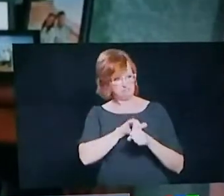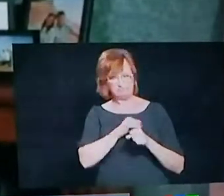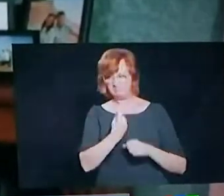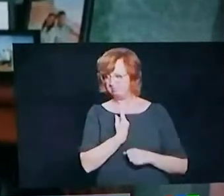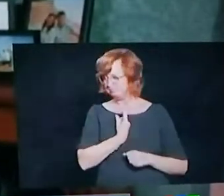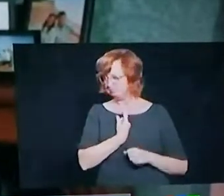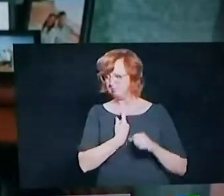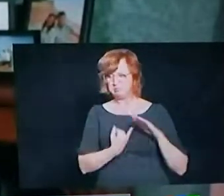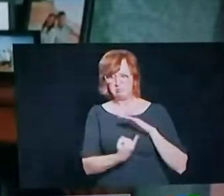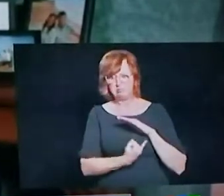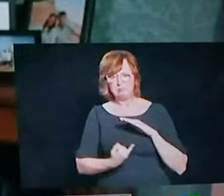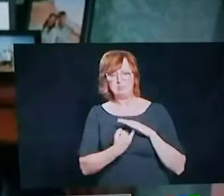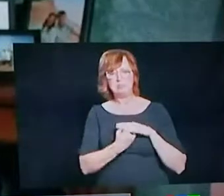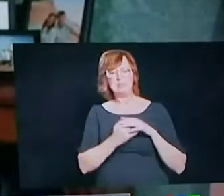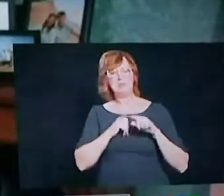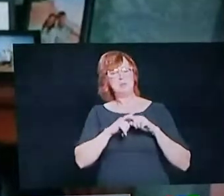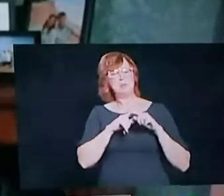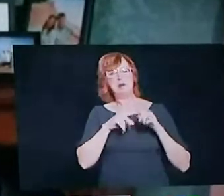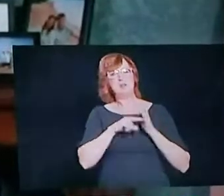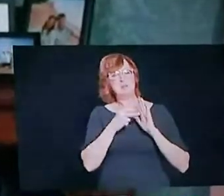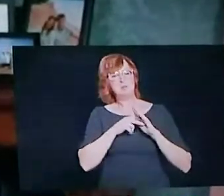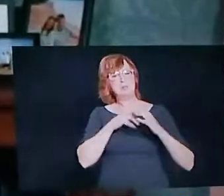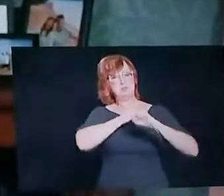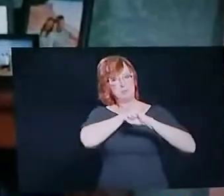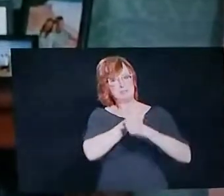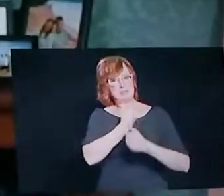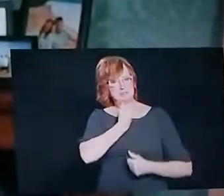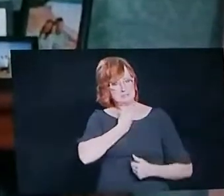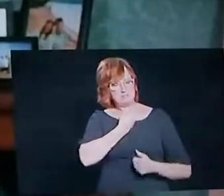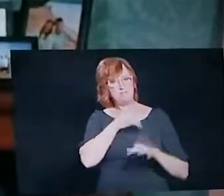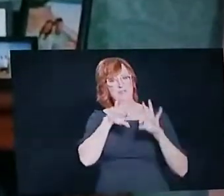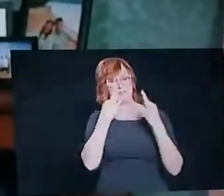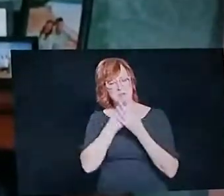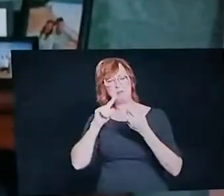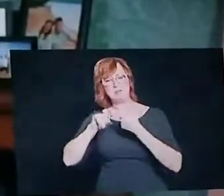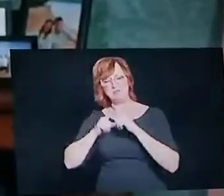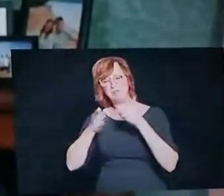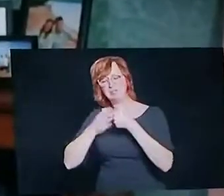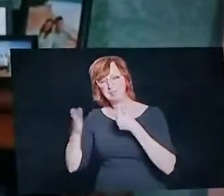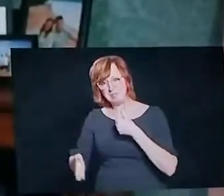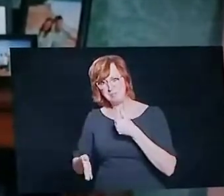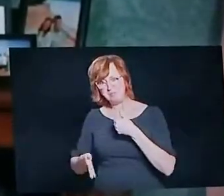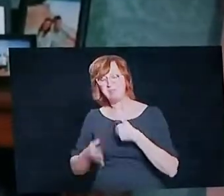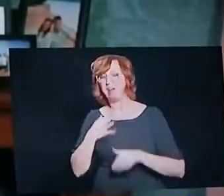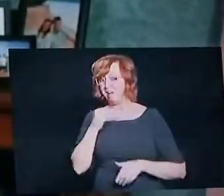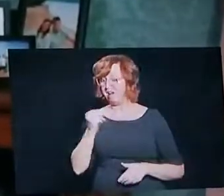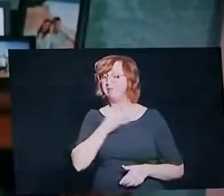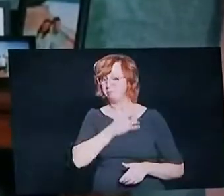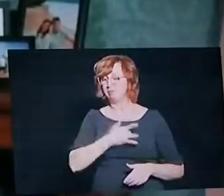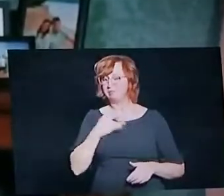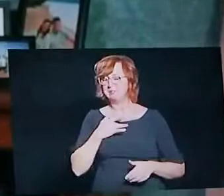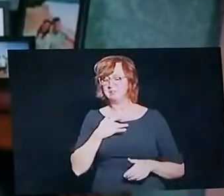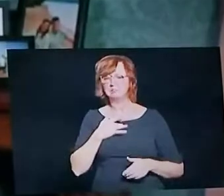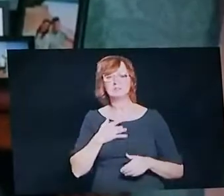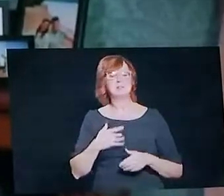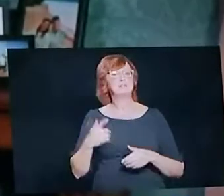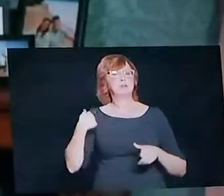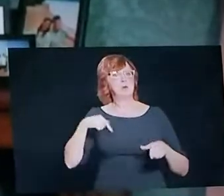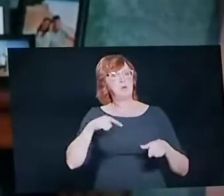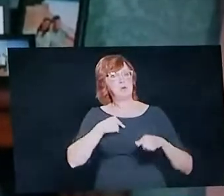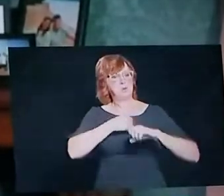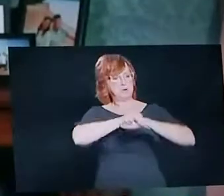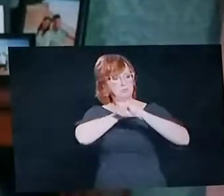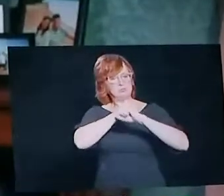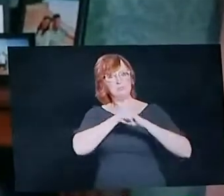our province. By doing so, we protected our healthcare workers, and we ensured that our health system was